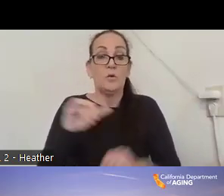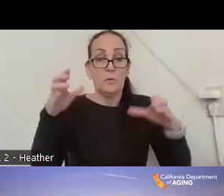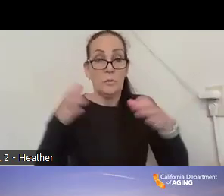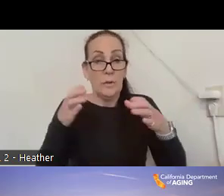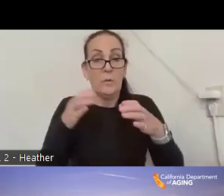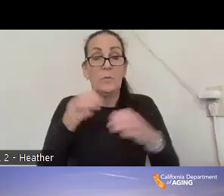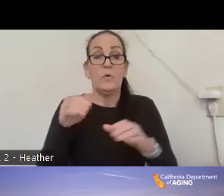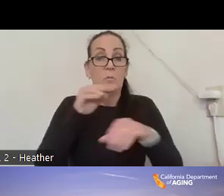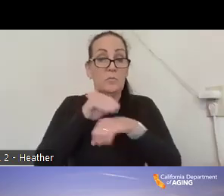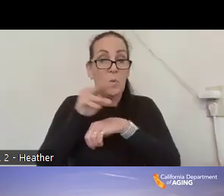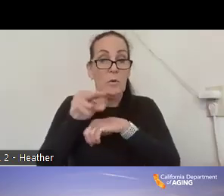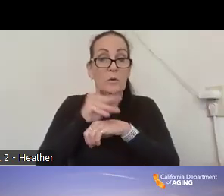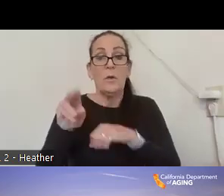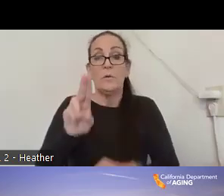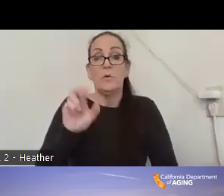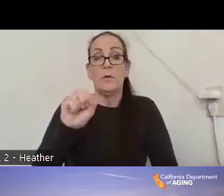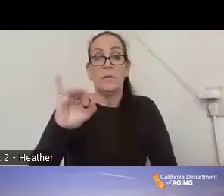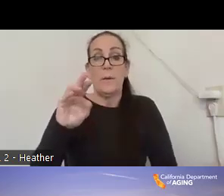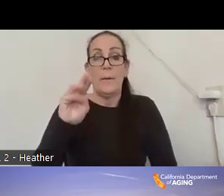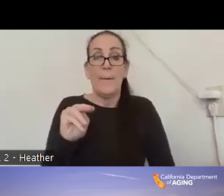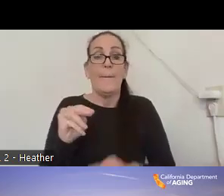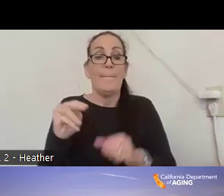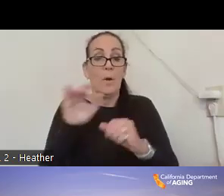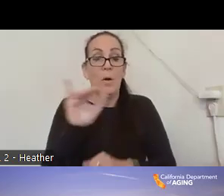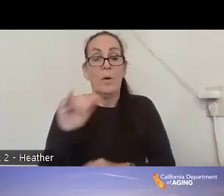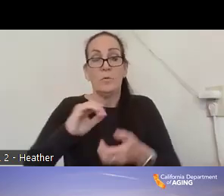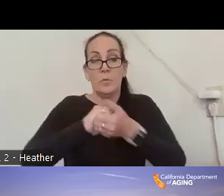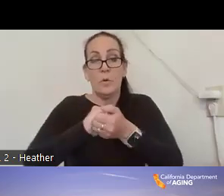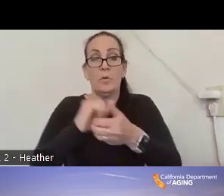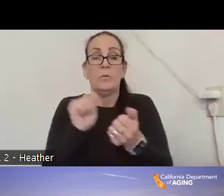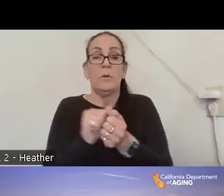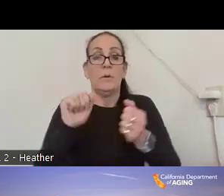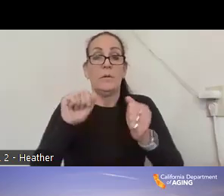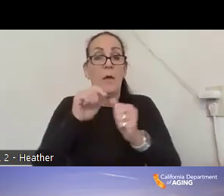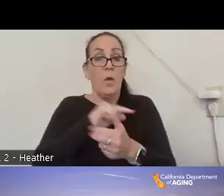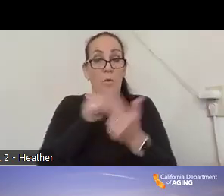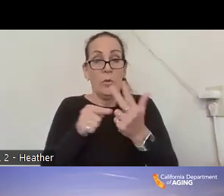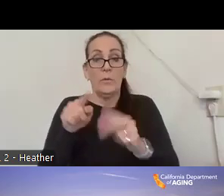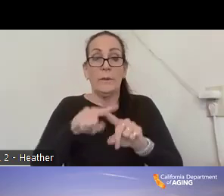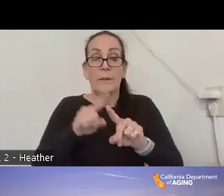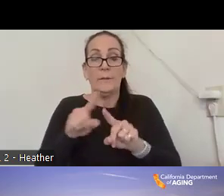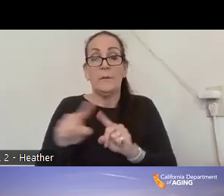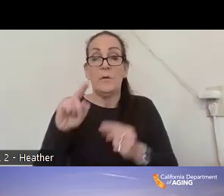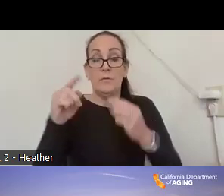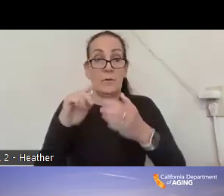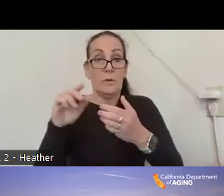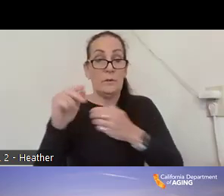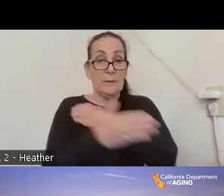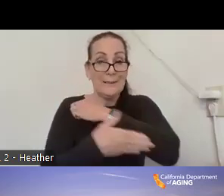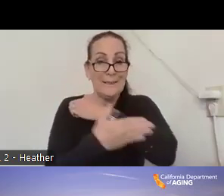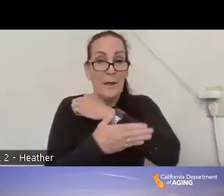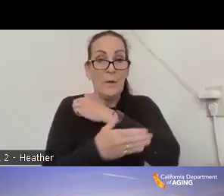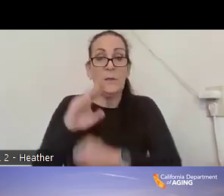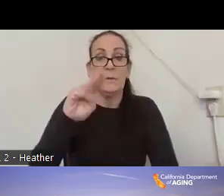Human Services and the Marin Center for Independent Living. In Imperial County, we're partnering with the Area Agency on